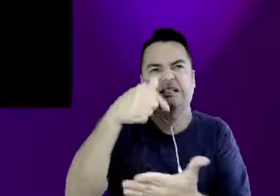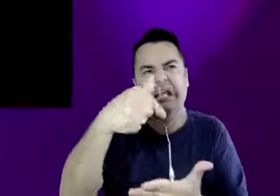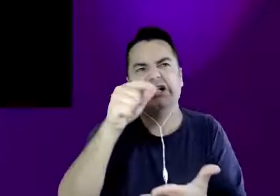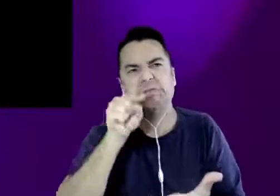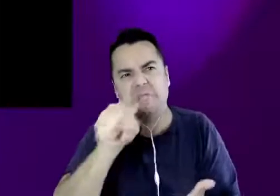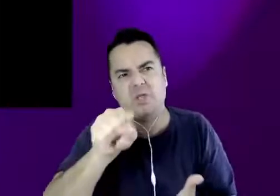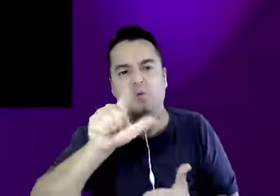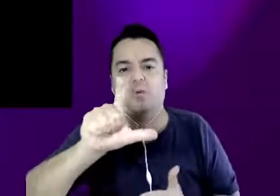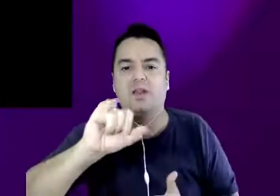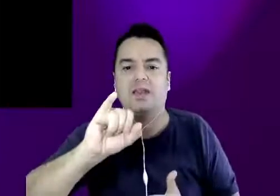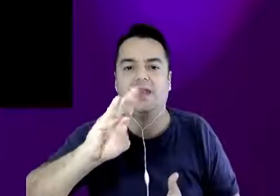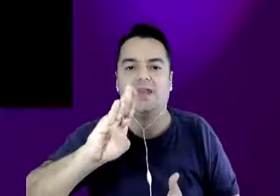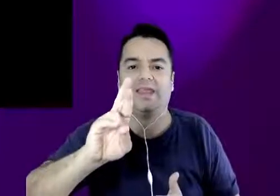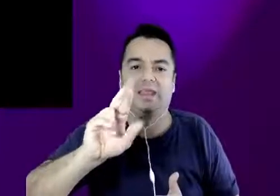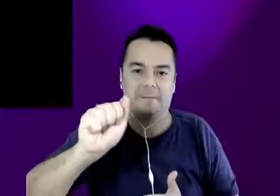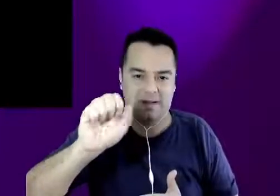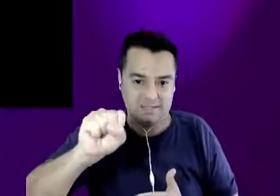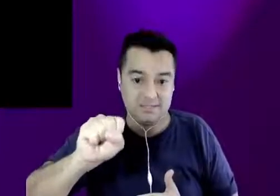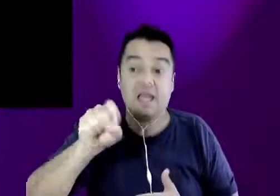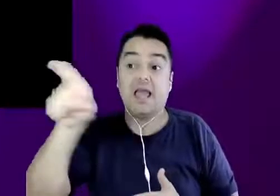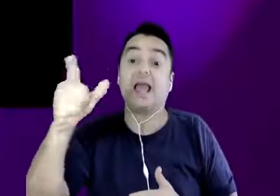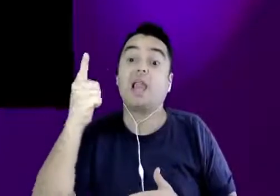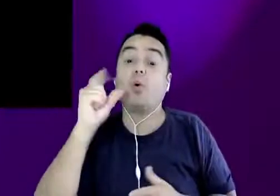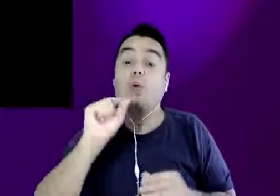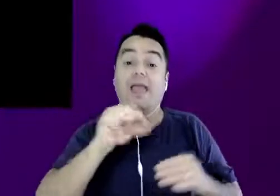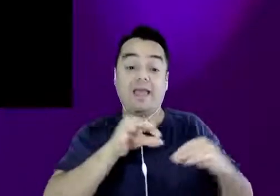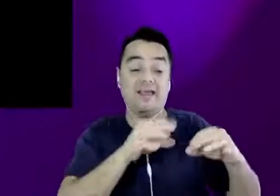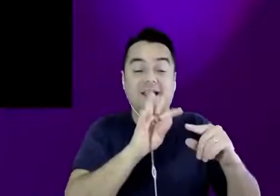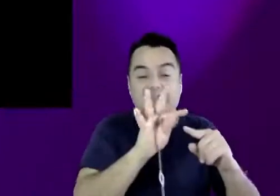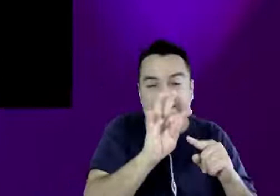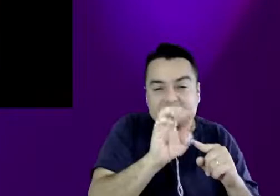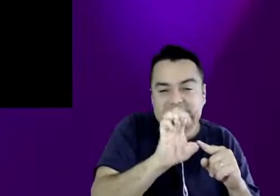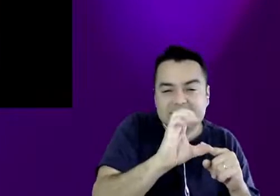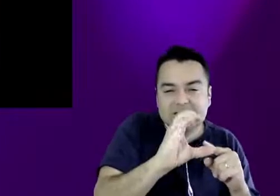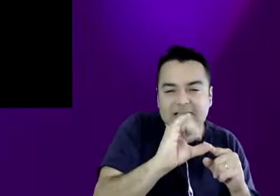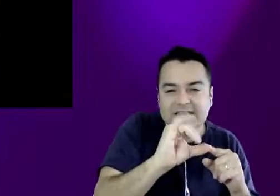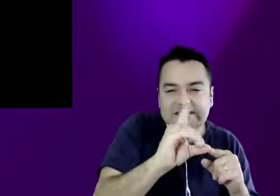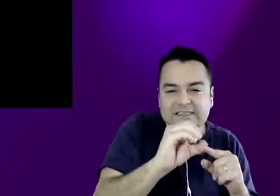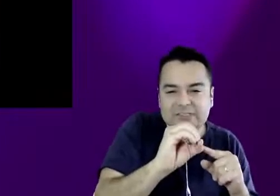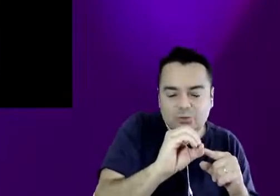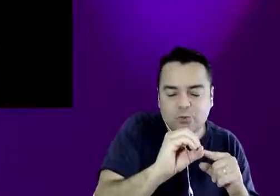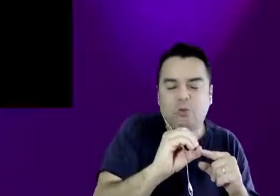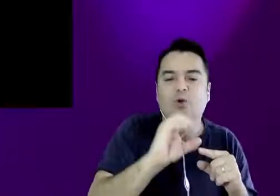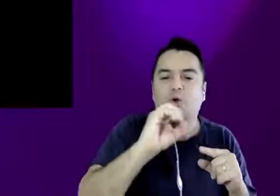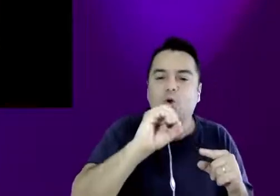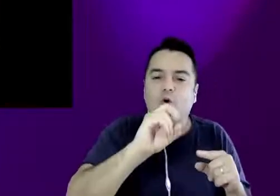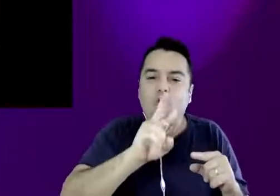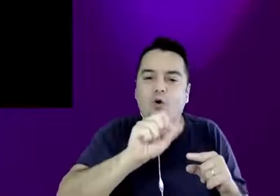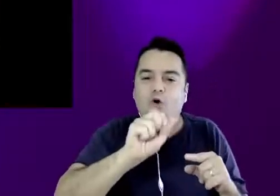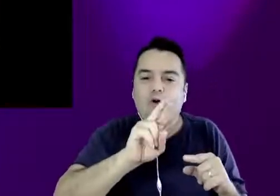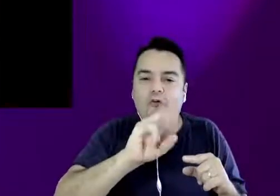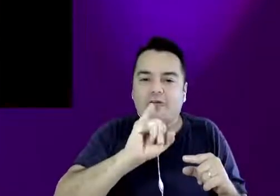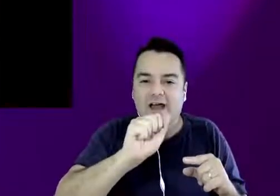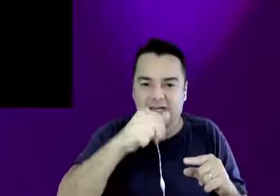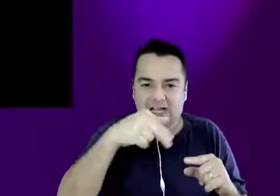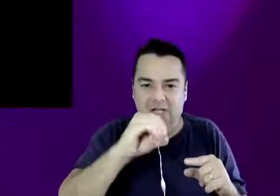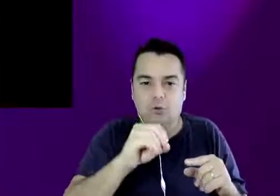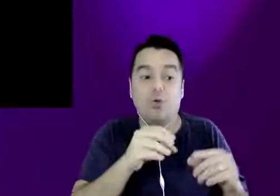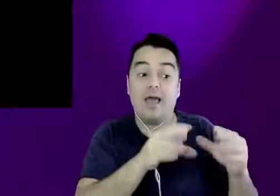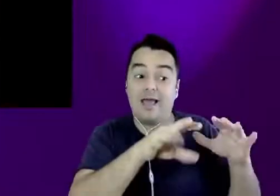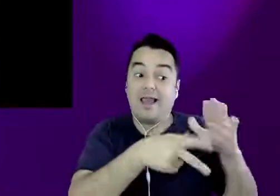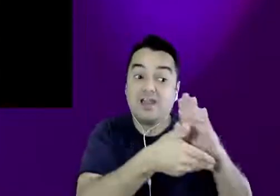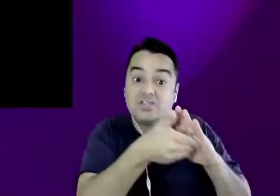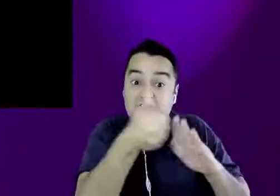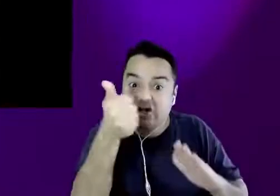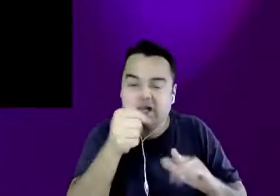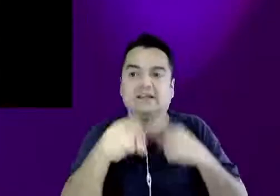hope to postpone menopause in the future. And now is the most important part, I think, for the futuristic approach